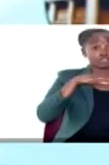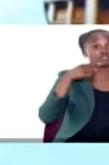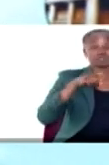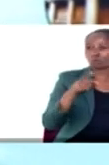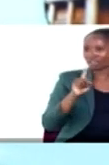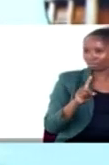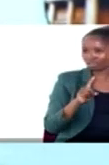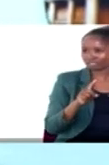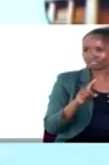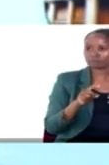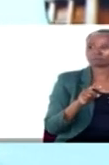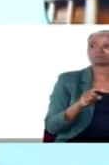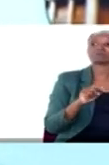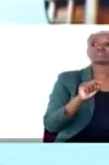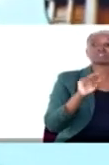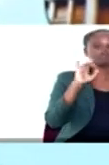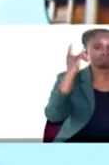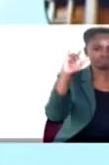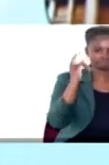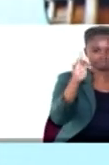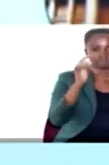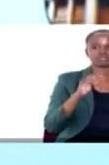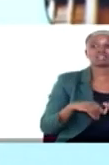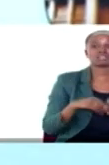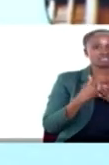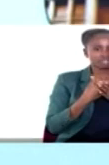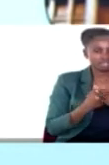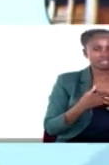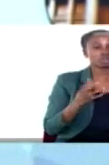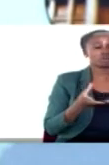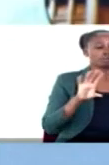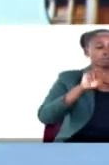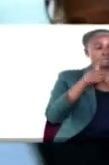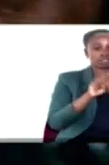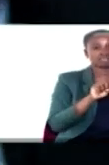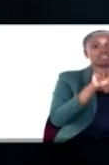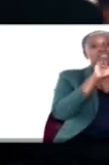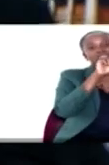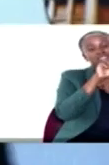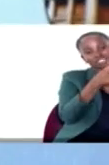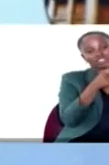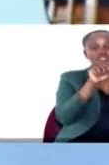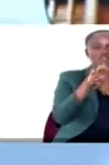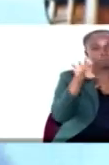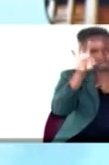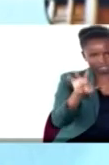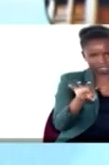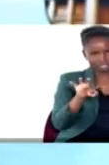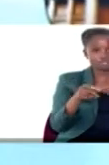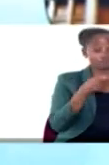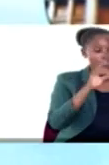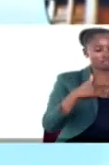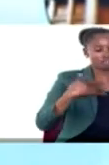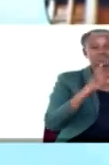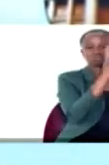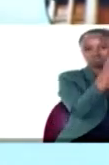urbanization. Urbanization is reaching a point where 70% of humanity will live in cities by the